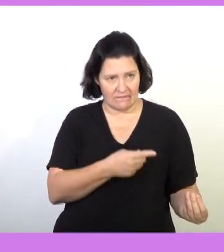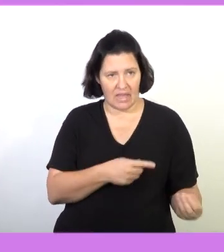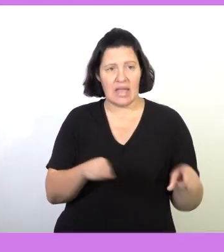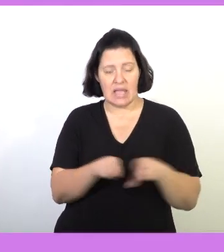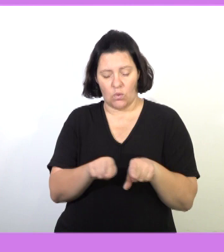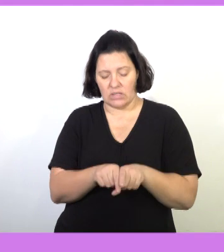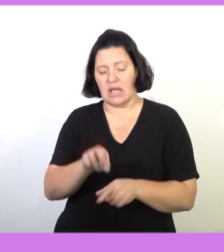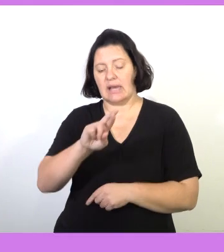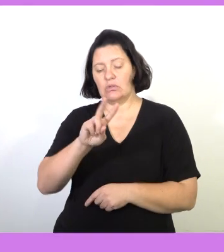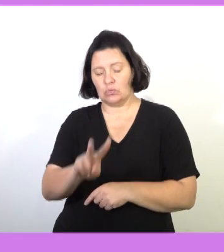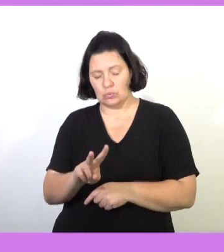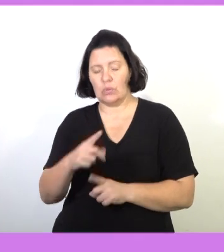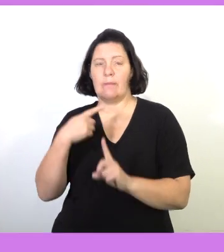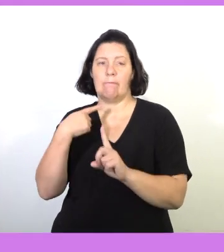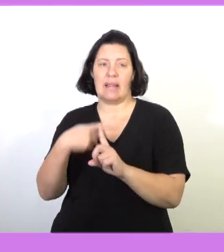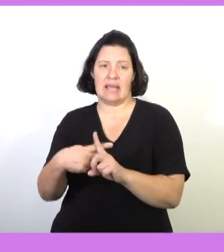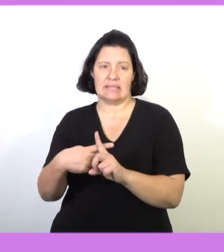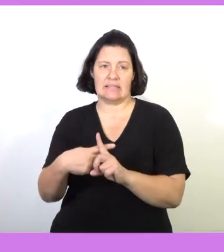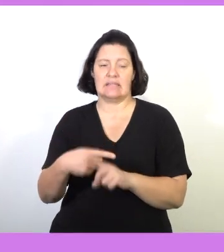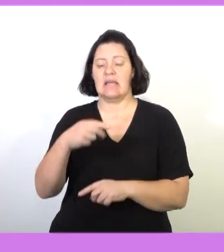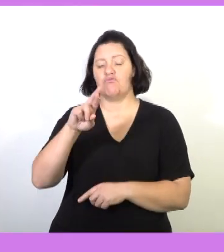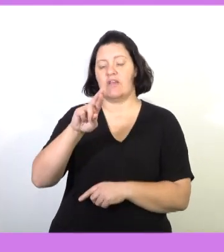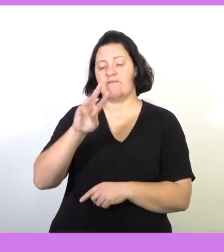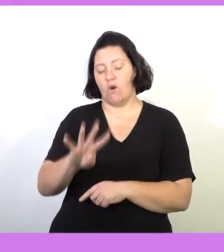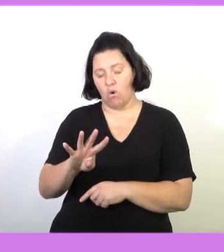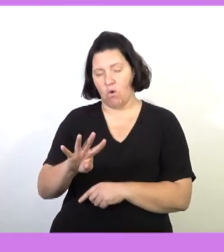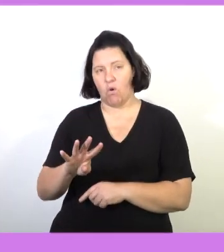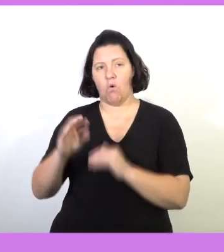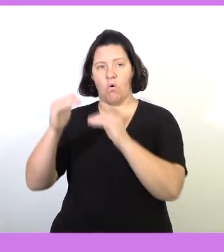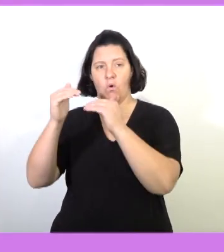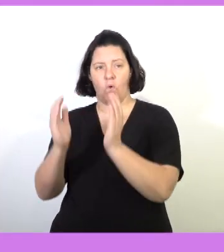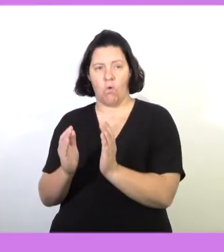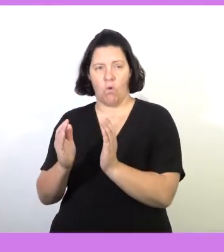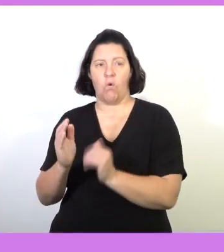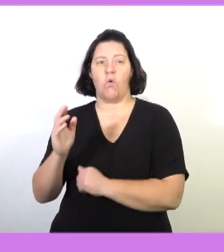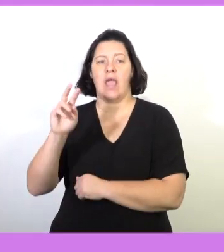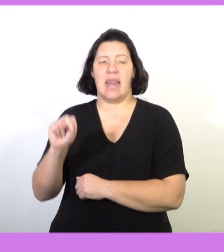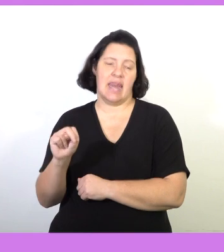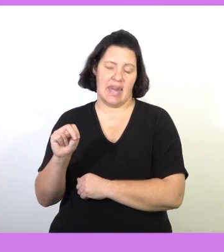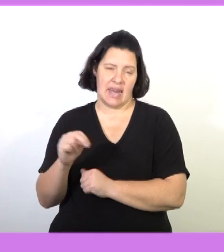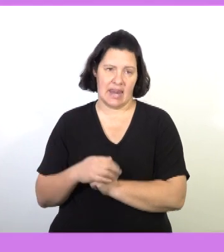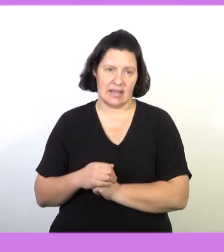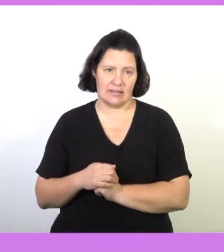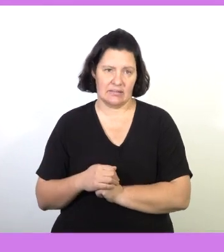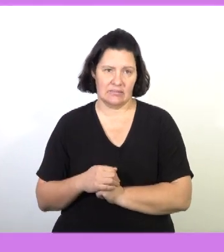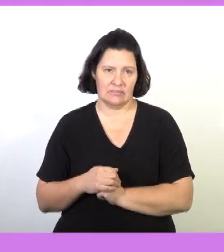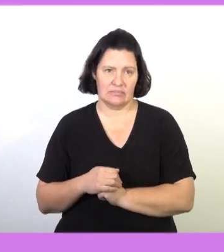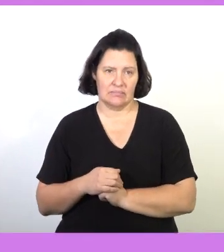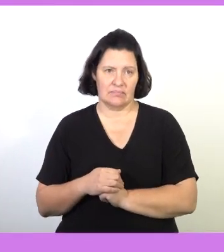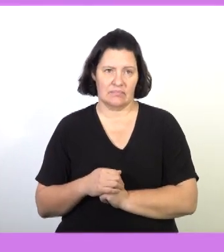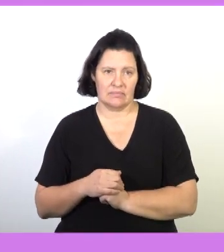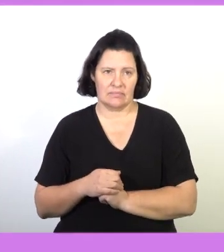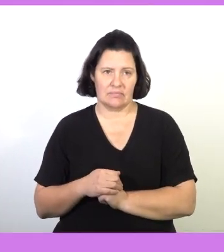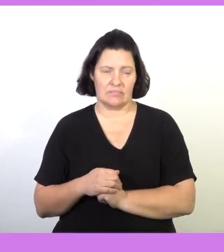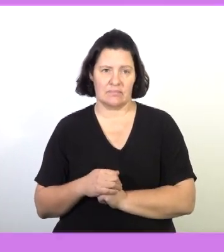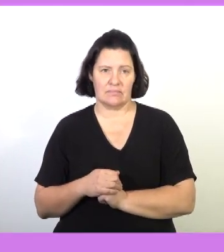equals to 2 rand plus 4 rand. Our N is now represented